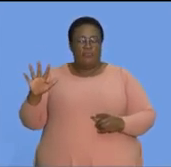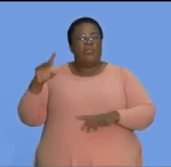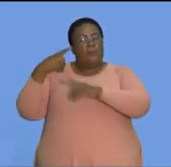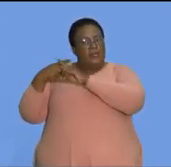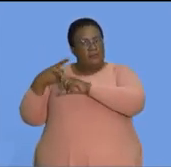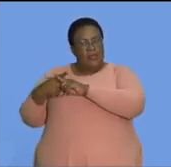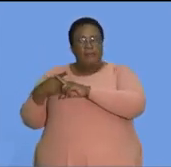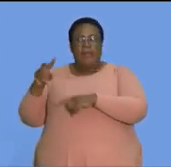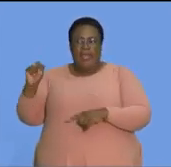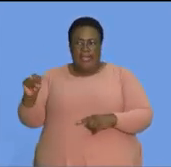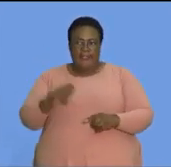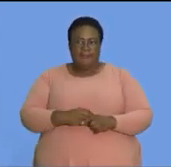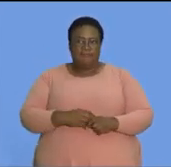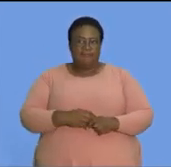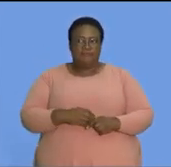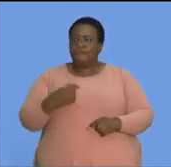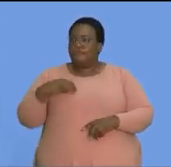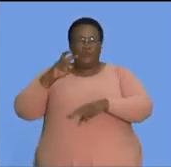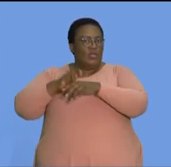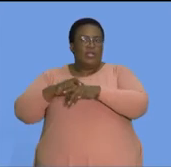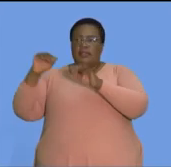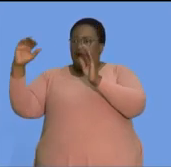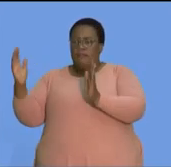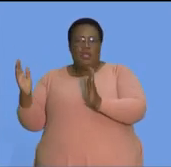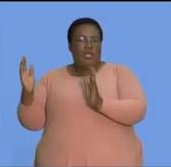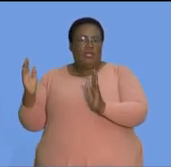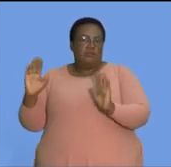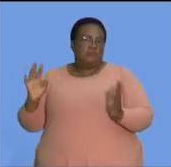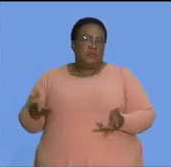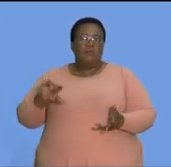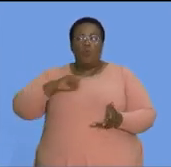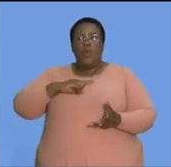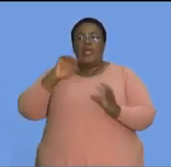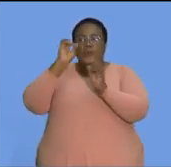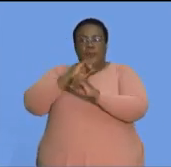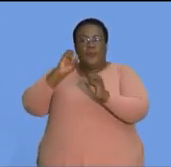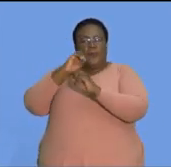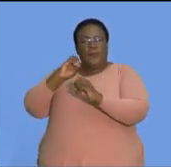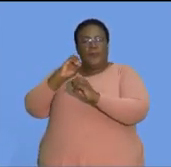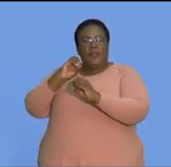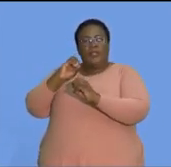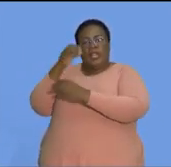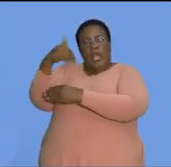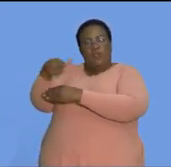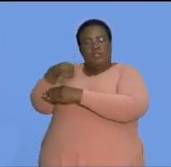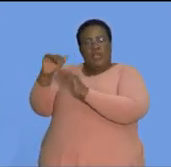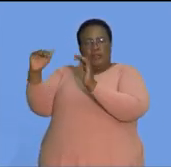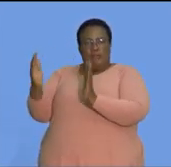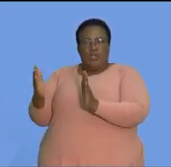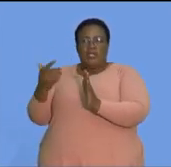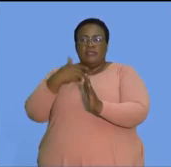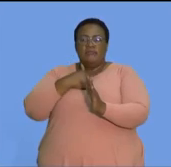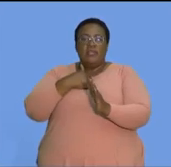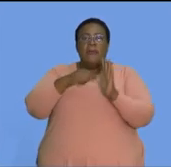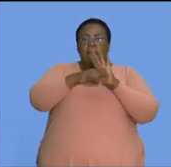0,045 multiplied by n. I don't need the brackets anymore because there is nothing outside the bracket. Then I will